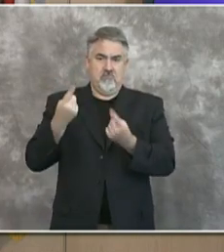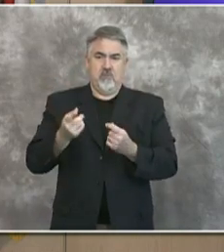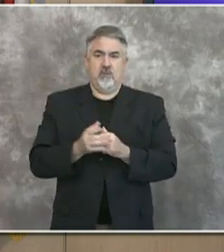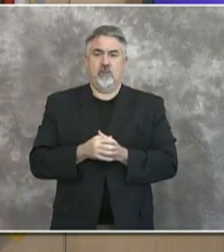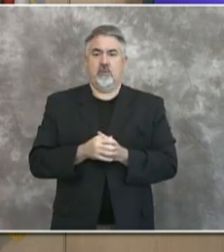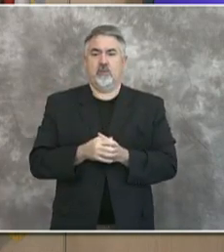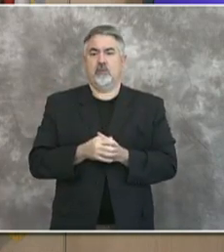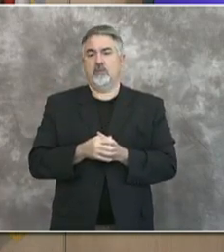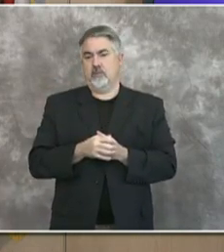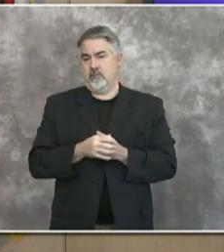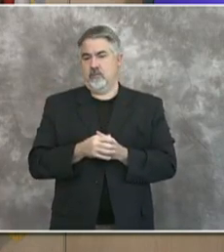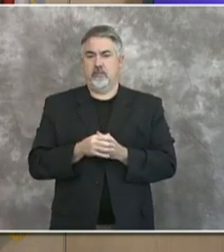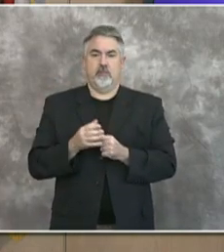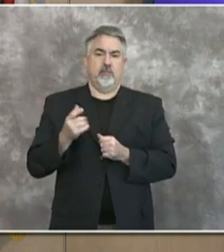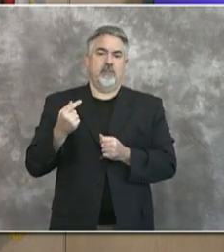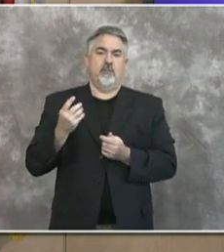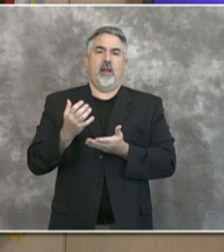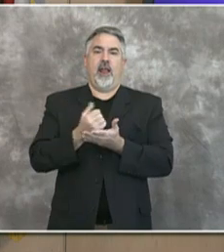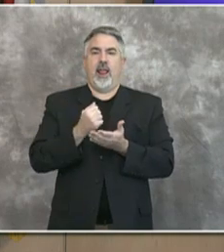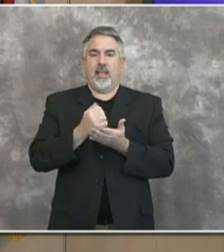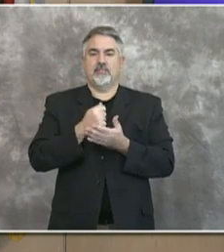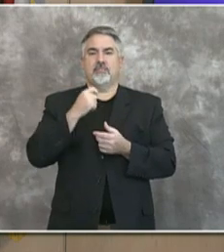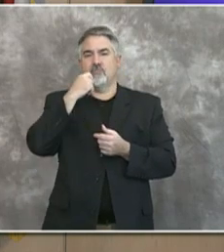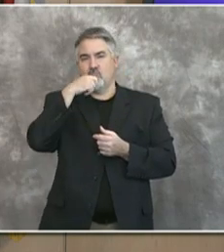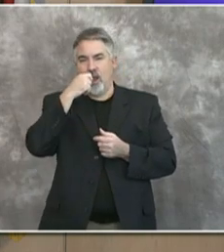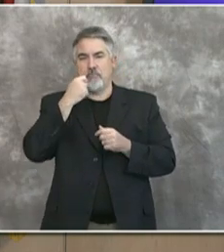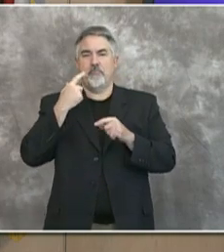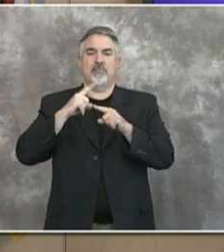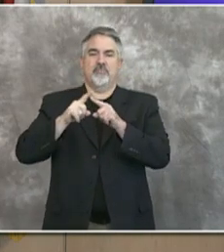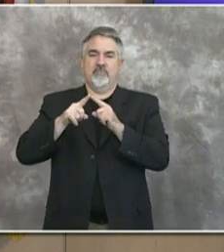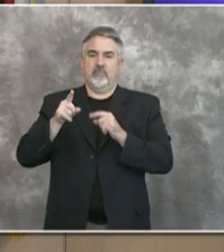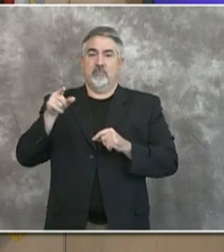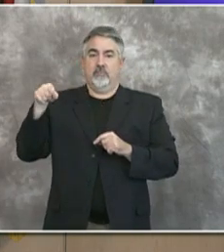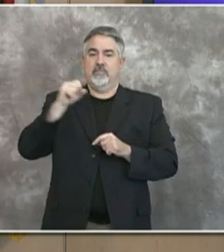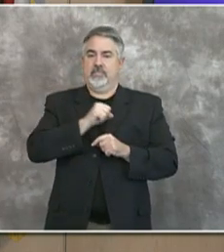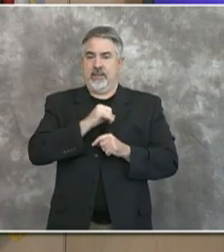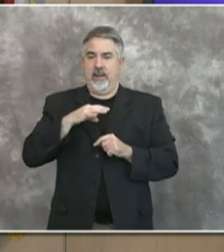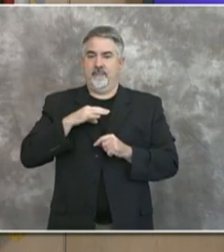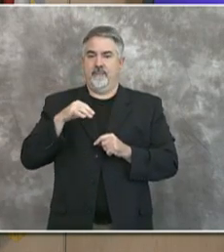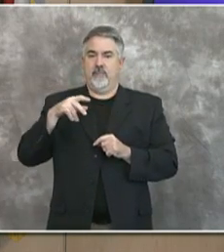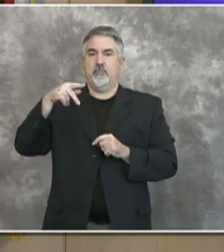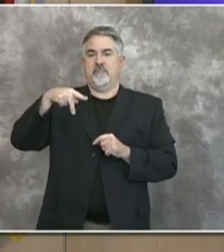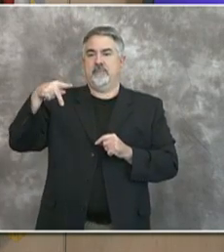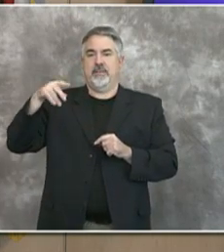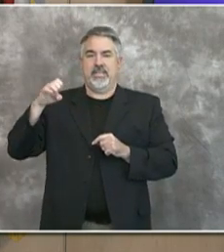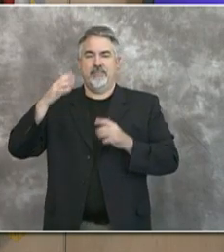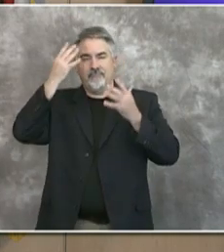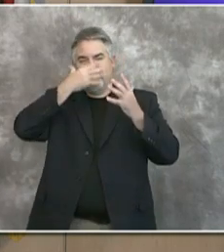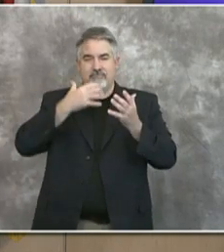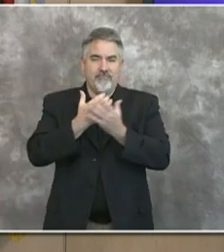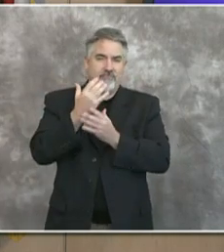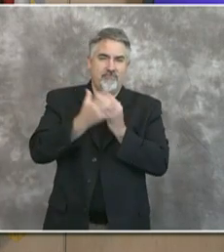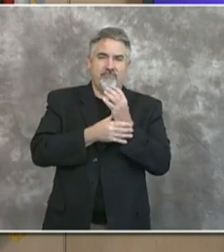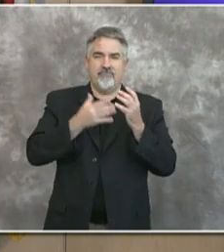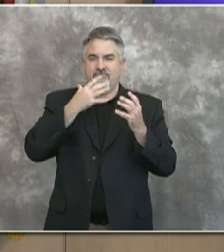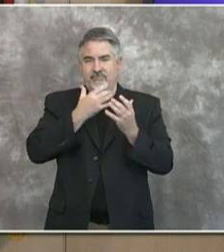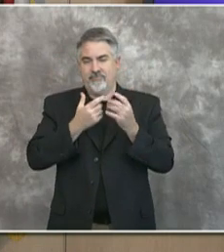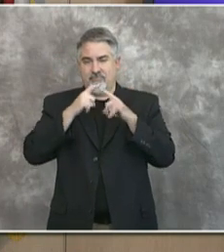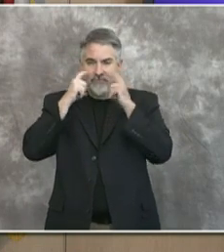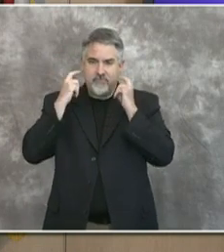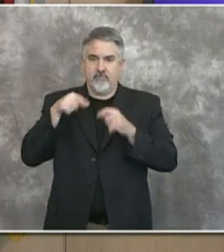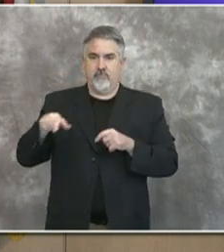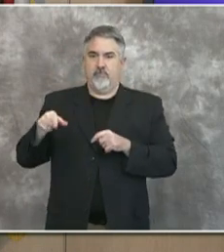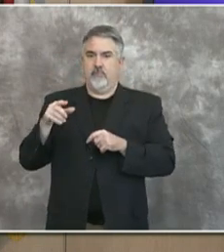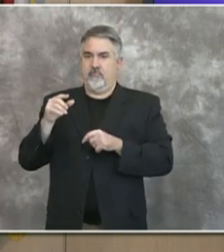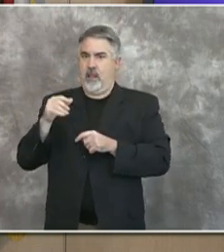kits, cartridges, staffing, and personal protective equipment. By the way, those are the same limiting factors on